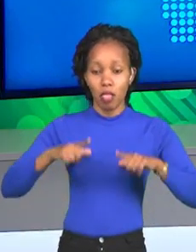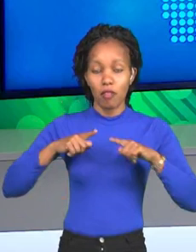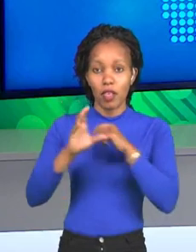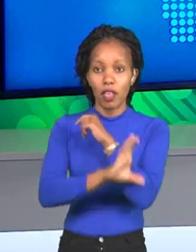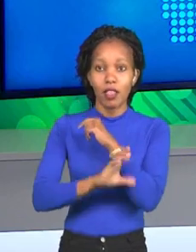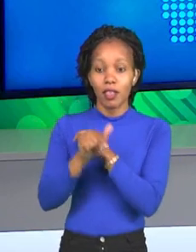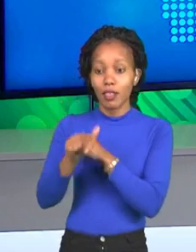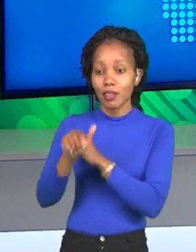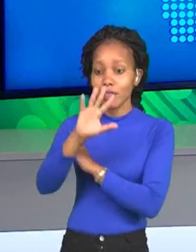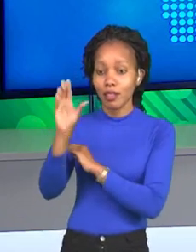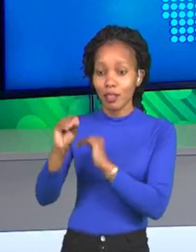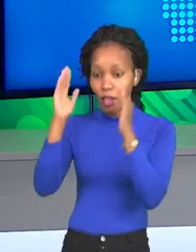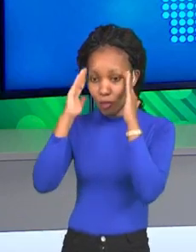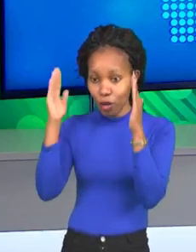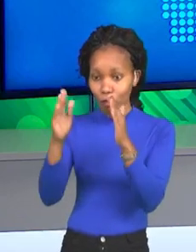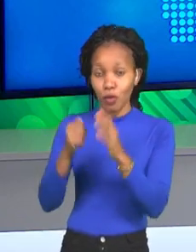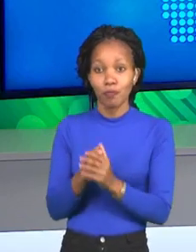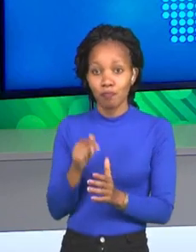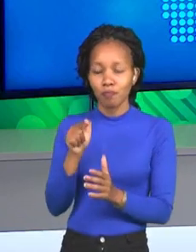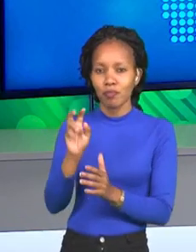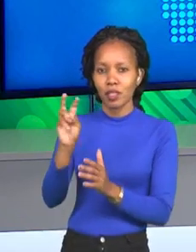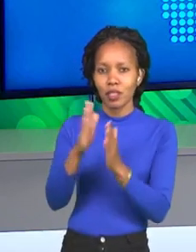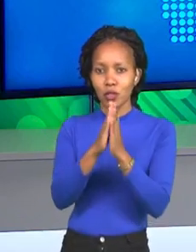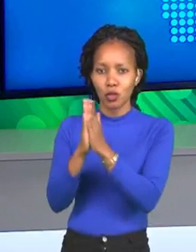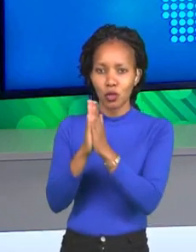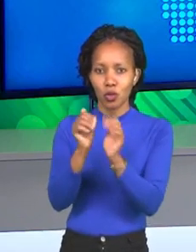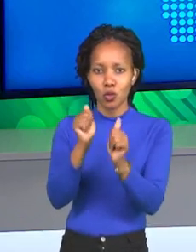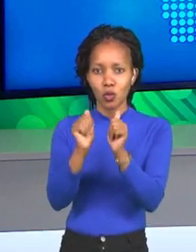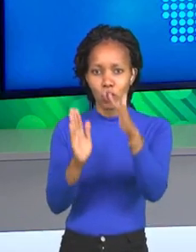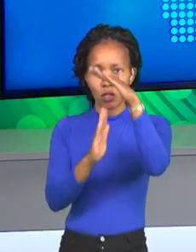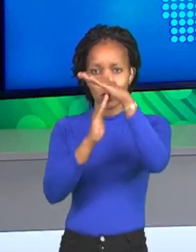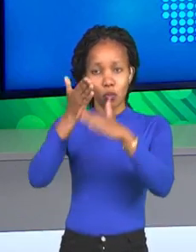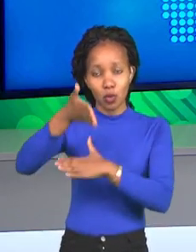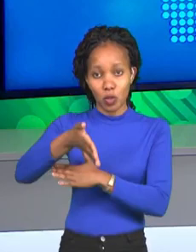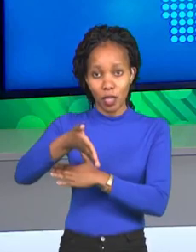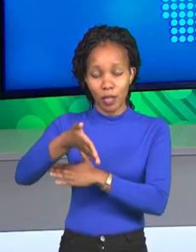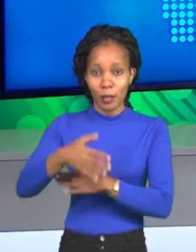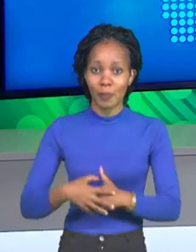This is Africa Focus. Here's a peek of the stories in store today.